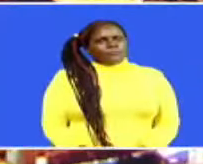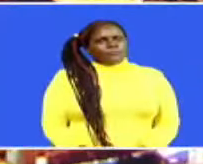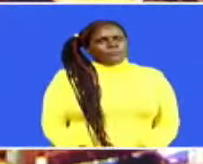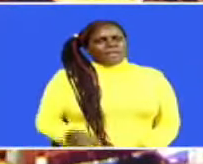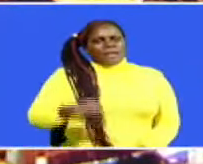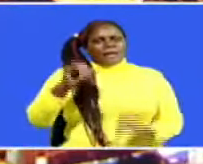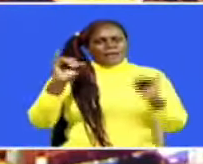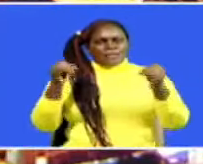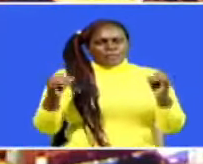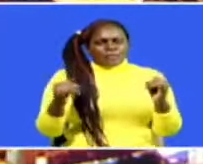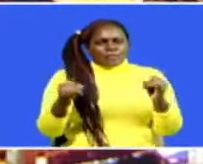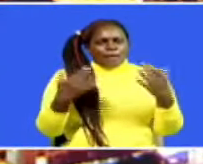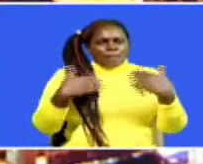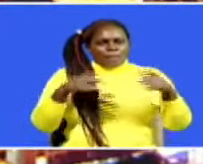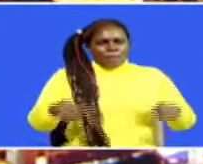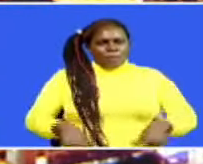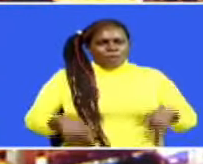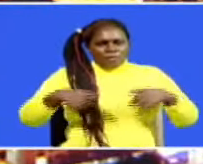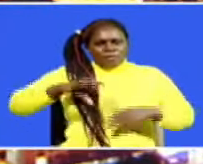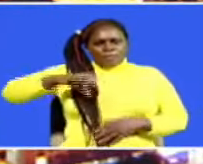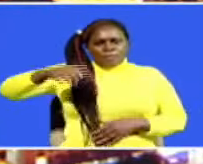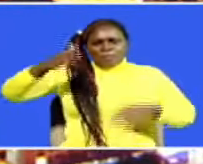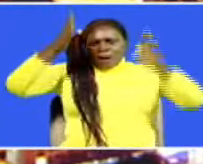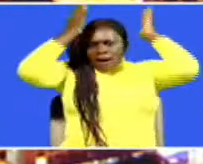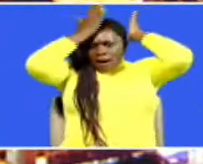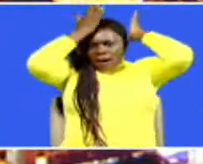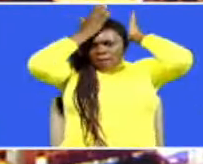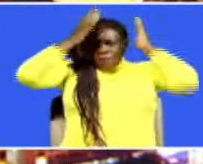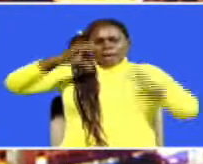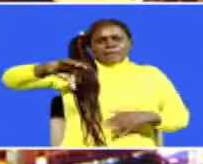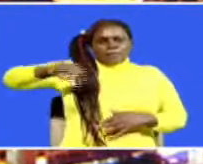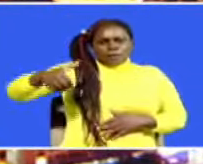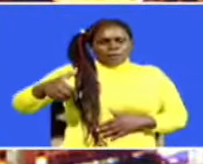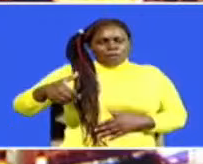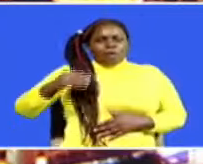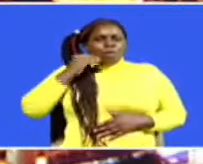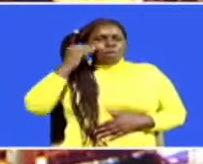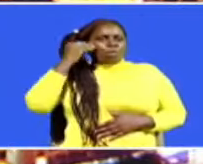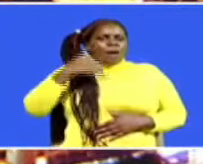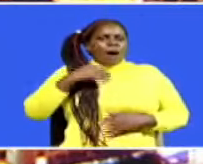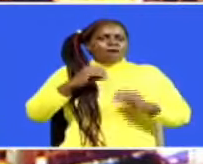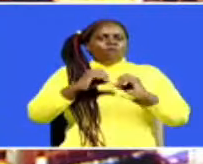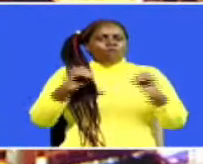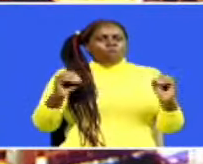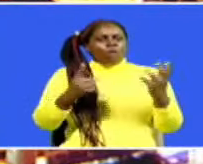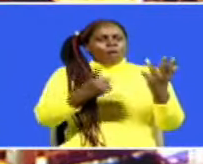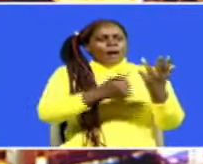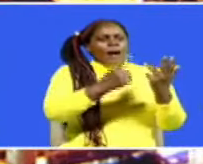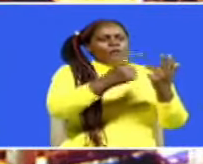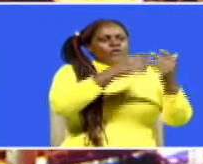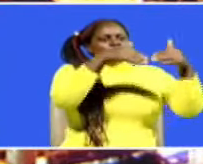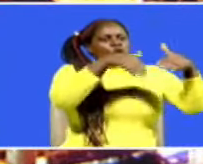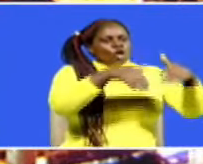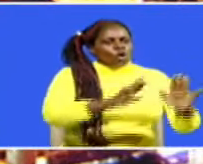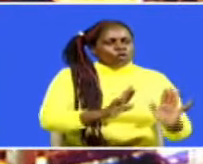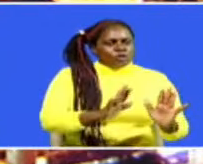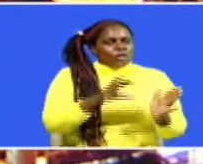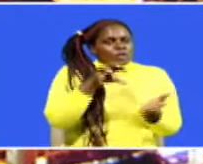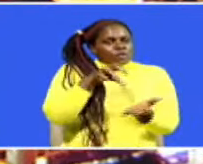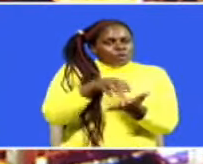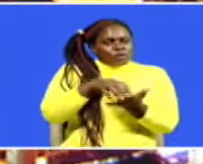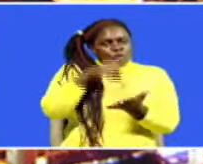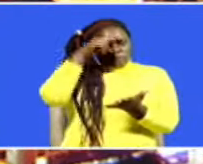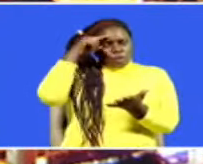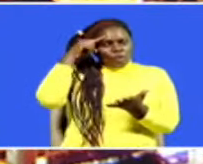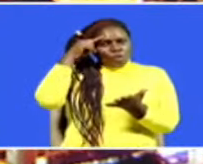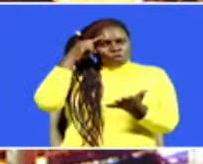In other news tonight, residents of Milimani Estate in Kakamega Town have been left homeless and are counting losses. They're in this situation due